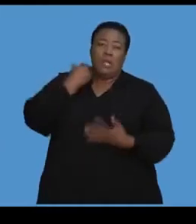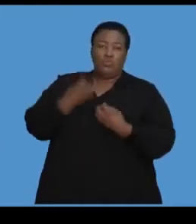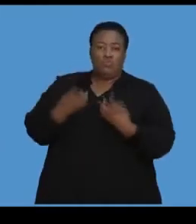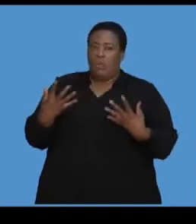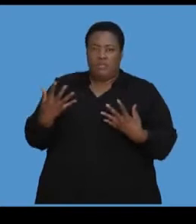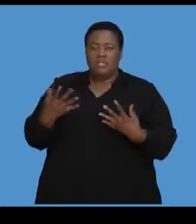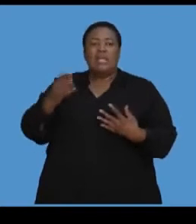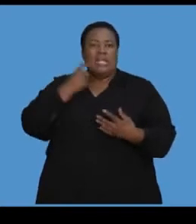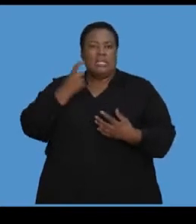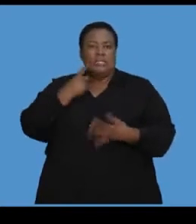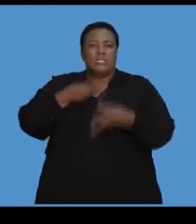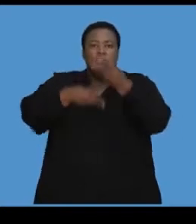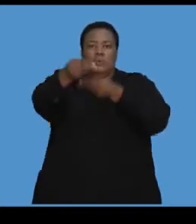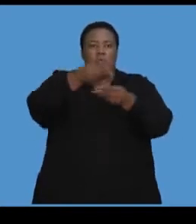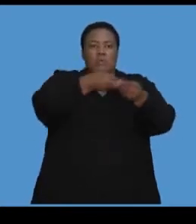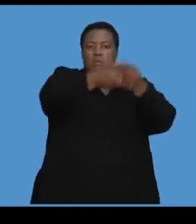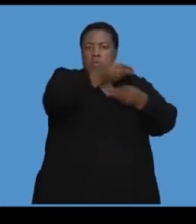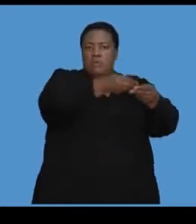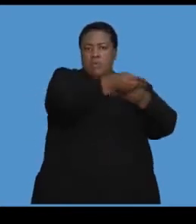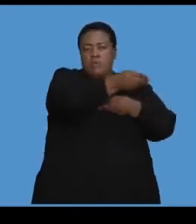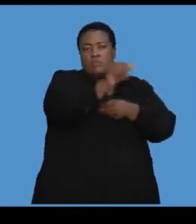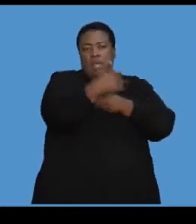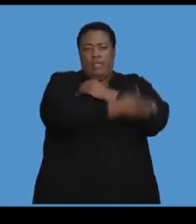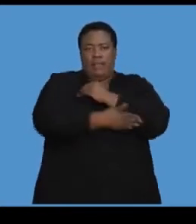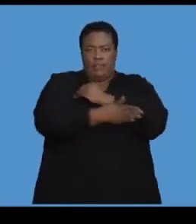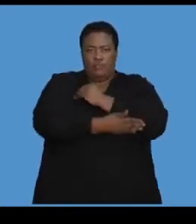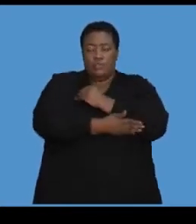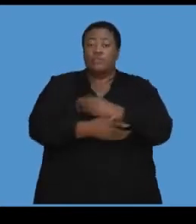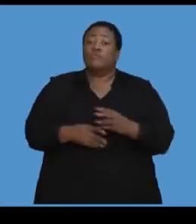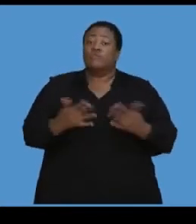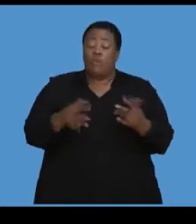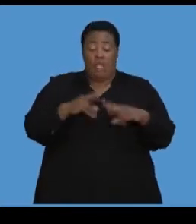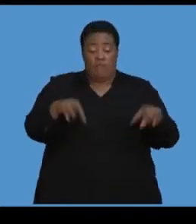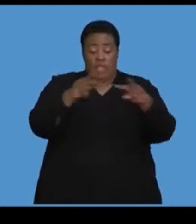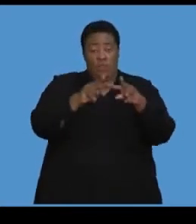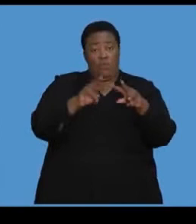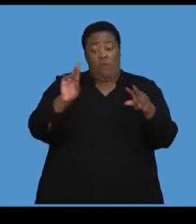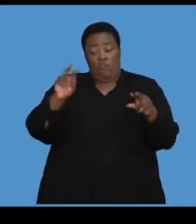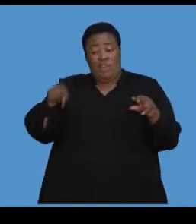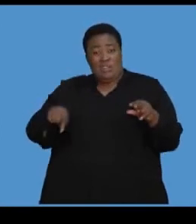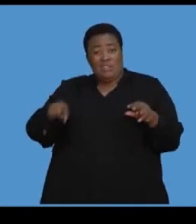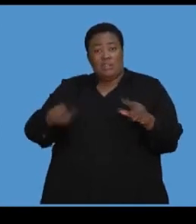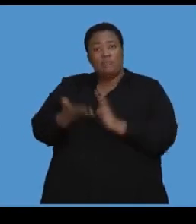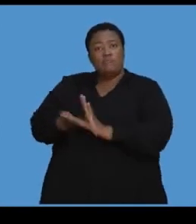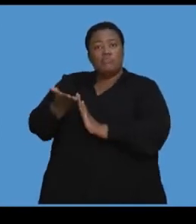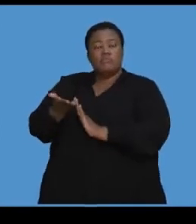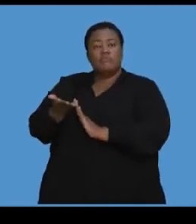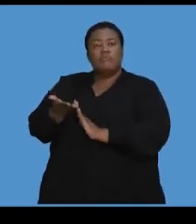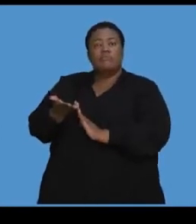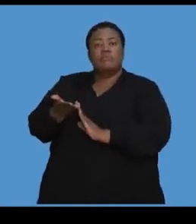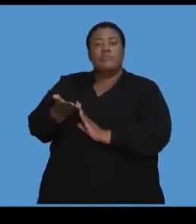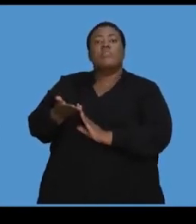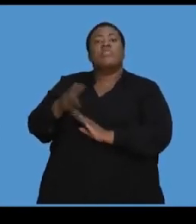countries there. Right, let's move on again. This is another 2-mark question there. The value of the rand has increased in terms